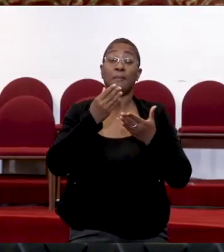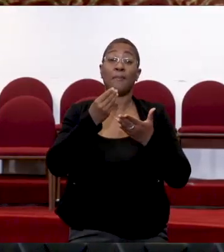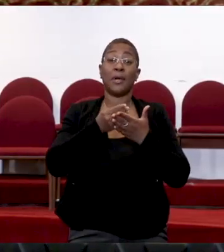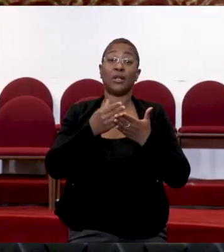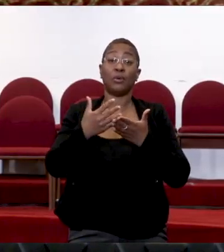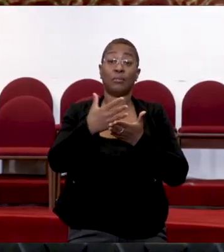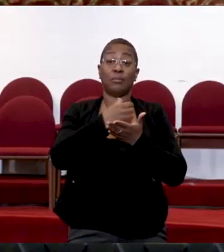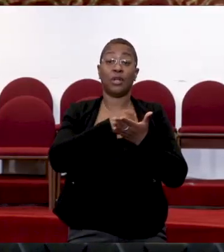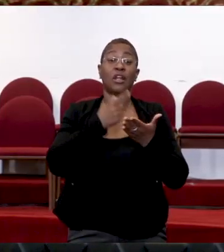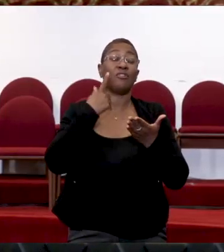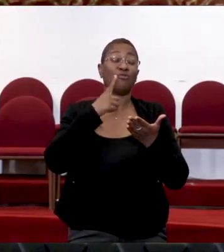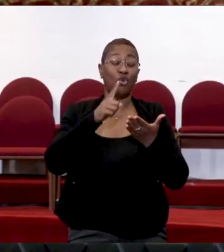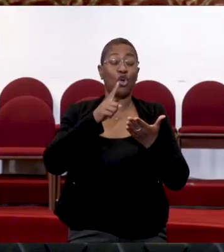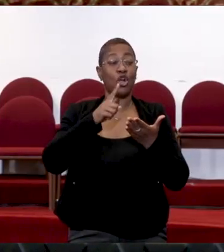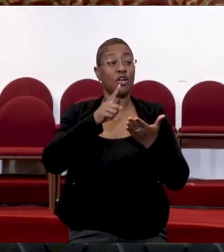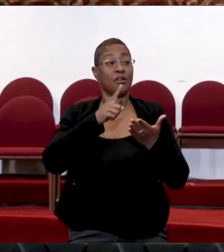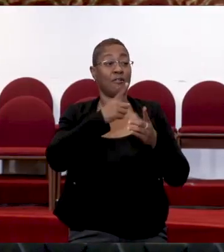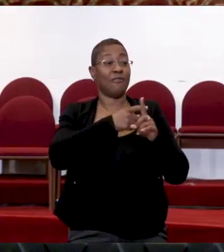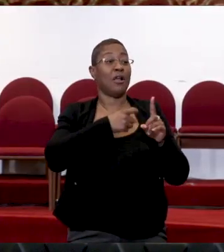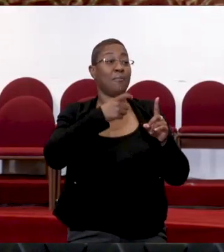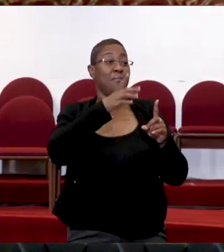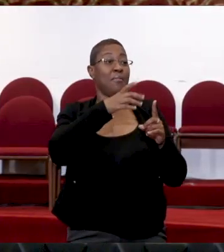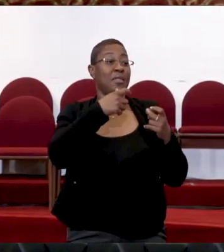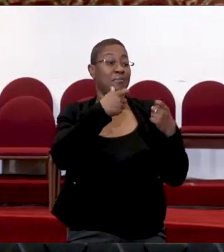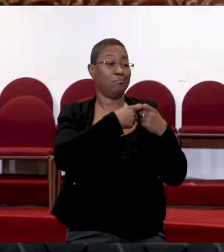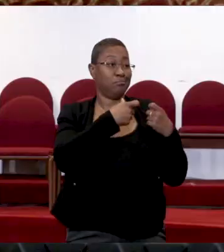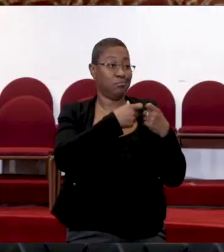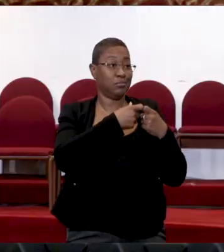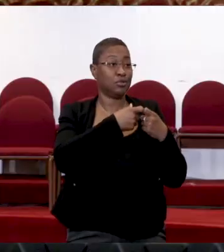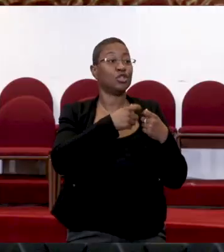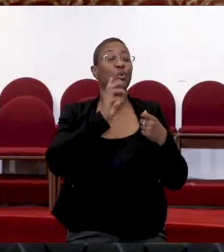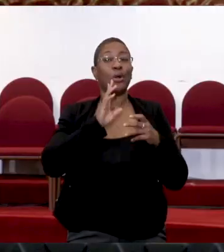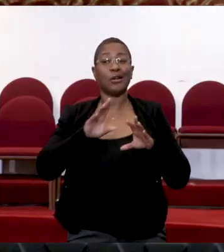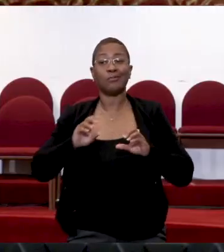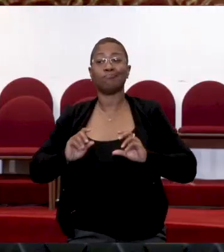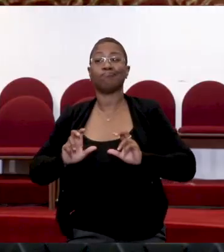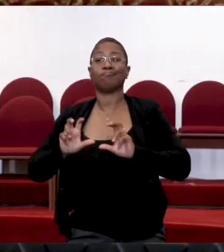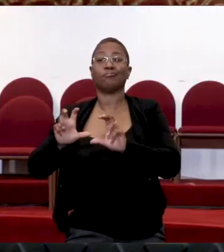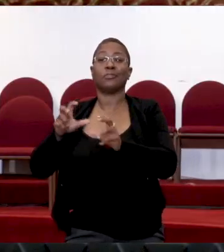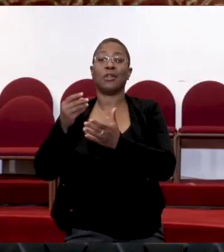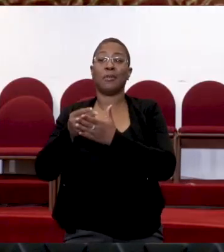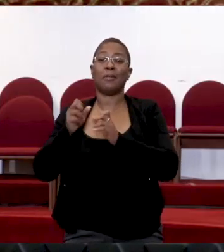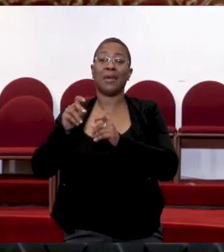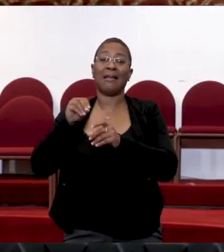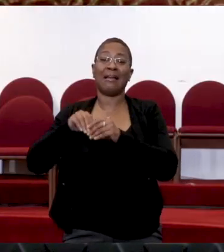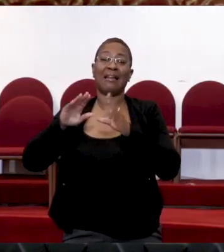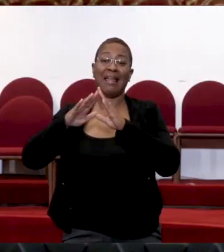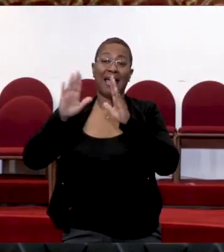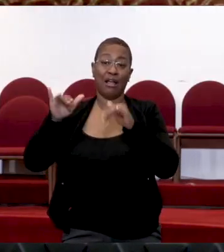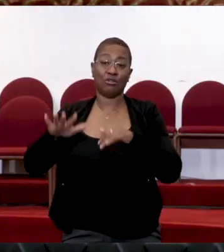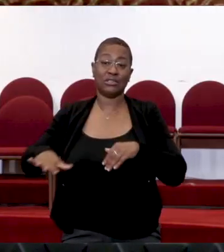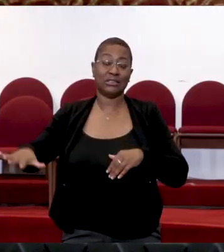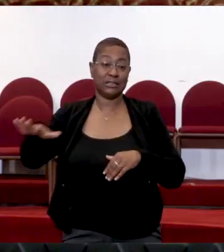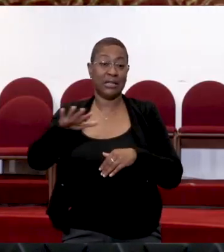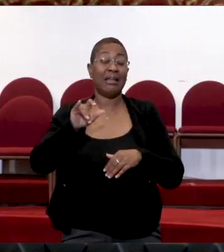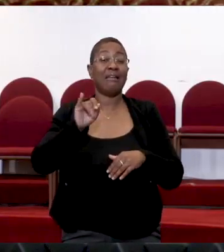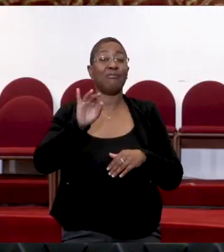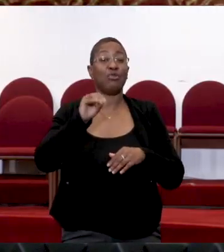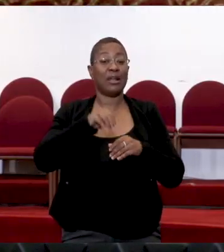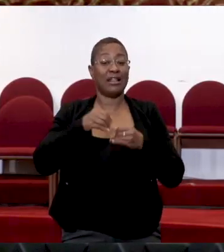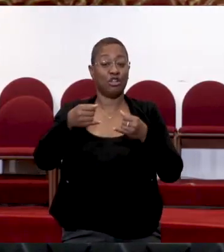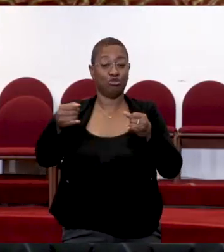are putting into the adjoining neighbor's house to strengthen those neighborhoods. And so if you're in those zones, you know